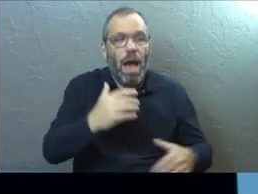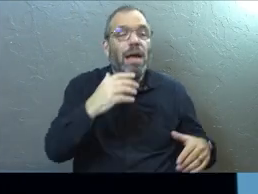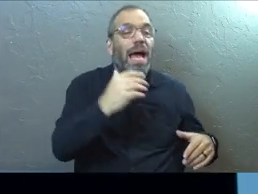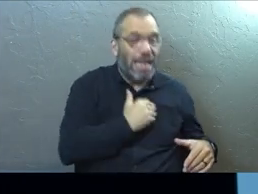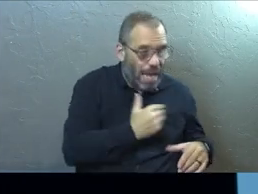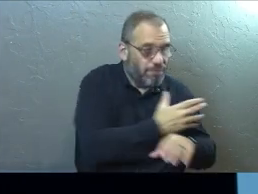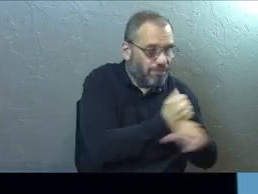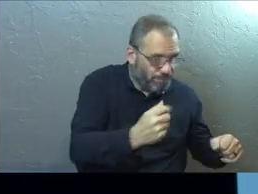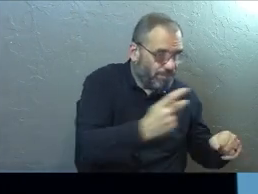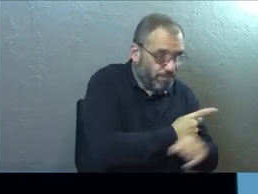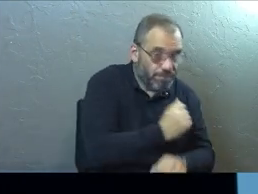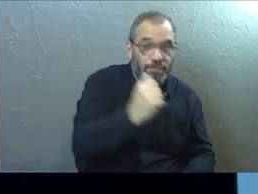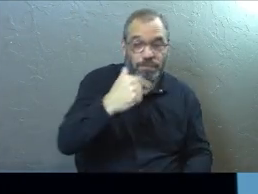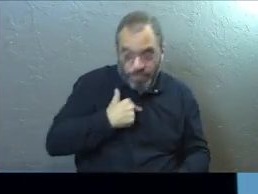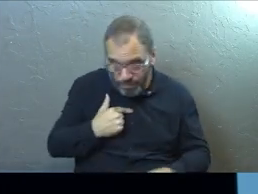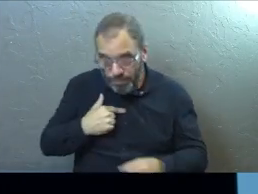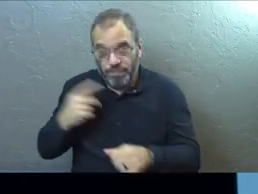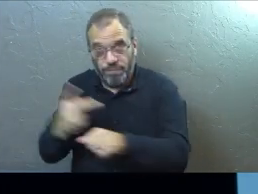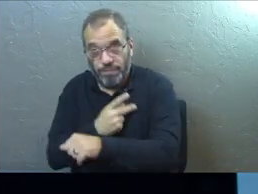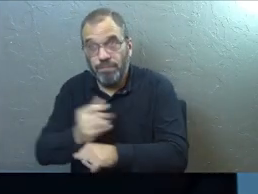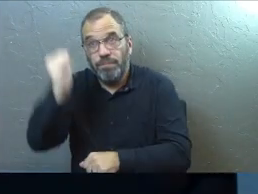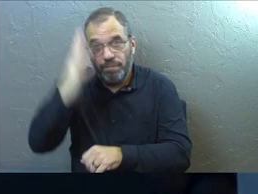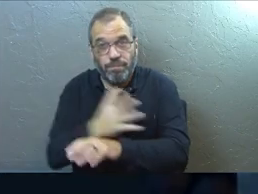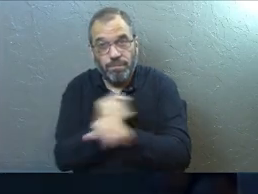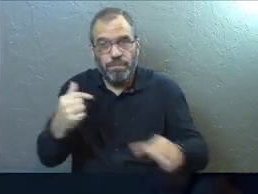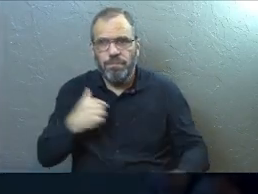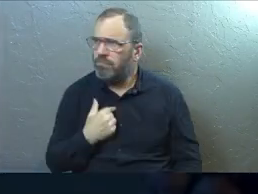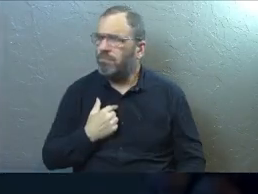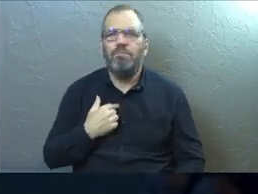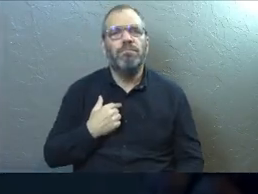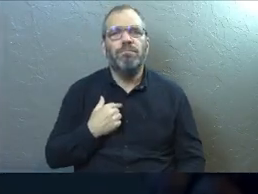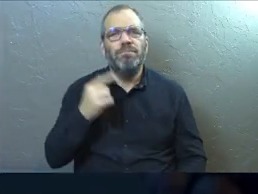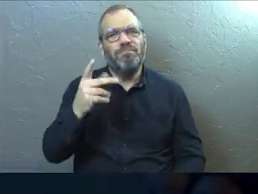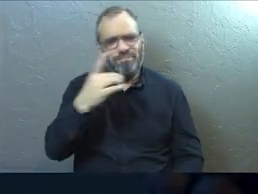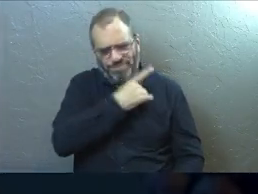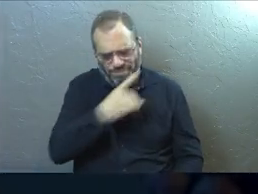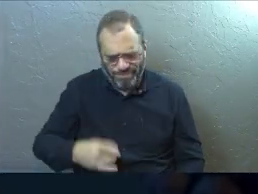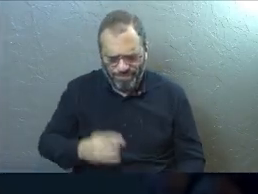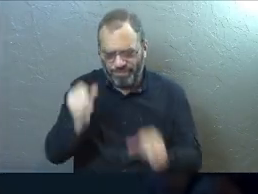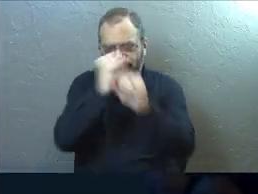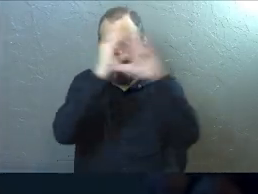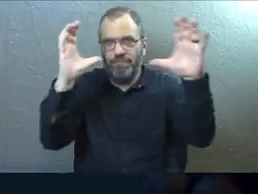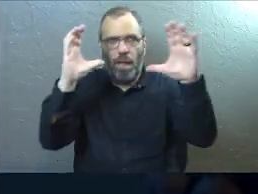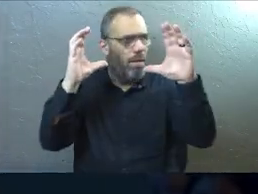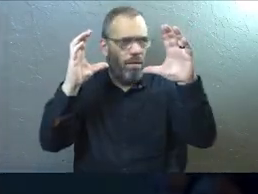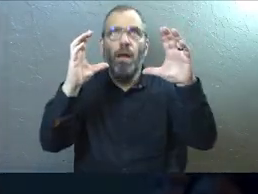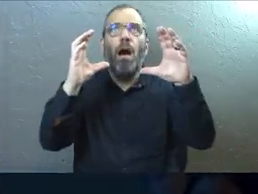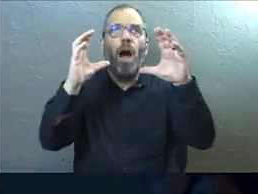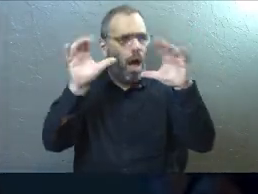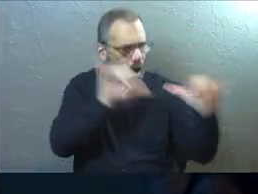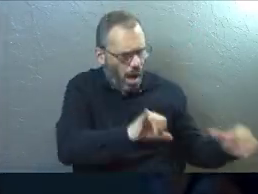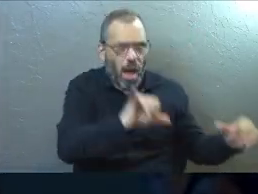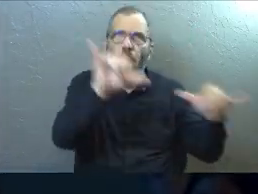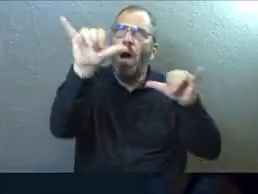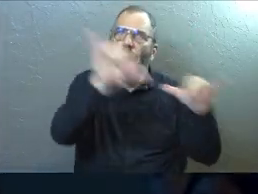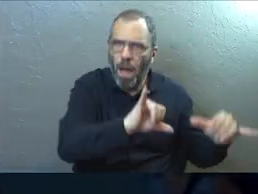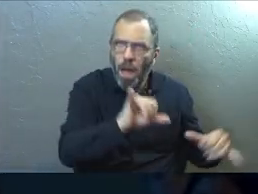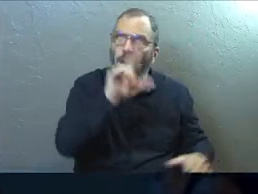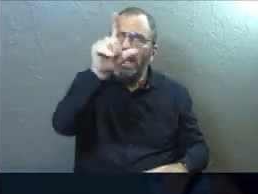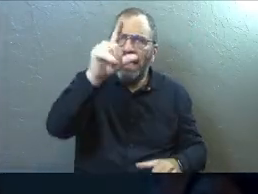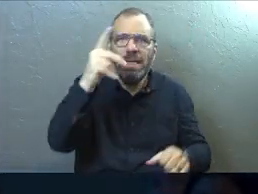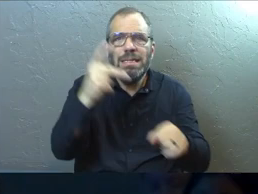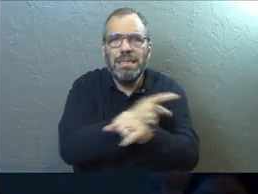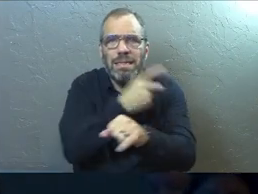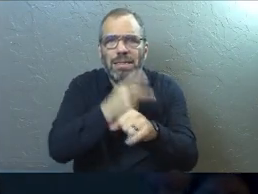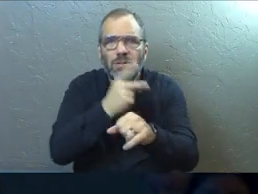then I'm the sheep, and God rescued me. And I think it's so cool that David's got that picture. He says, this is how God works. God's